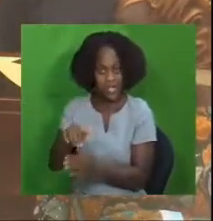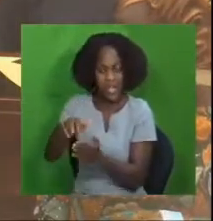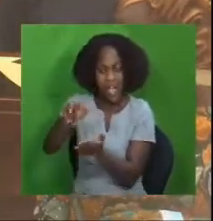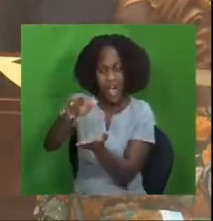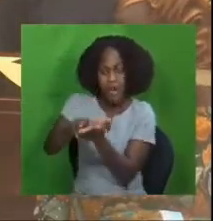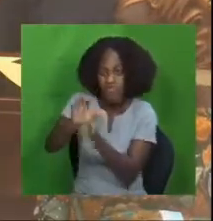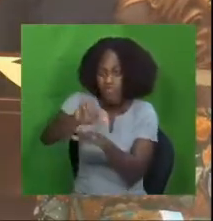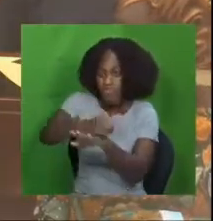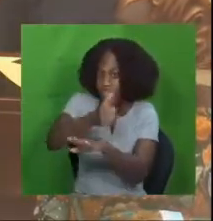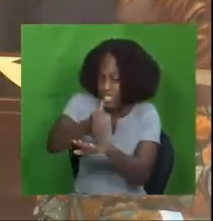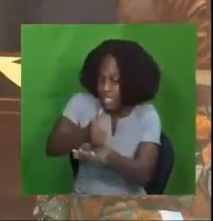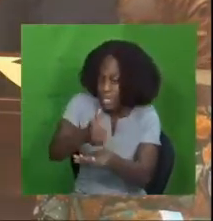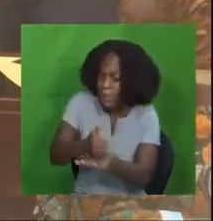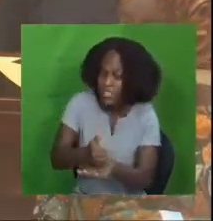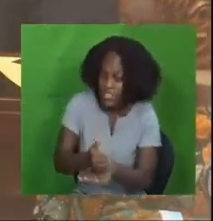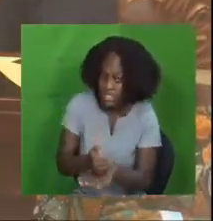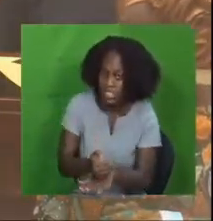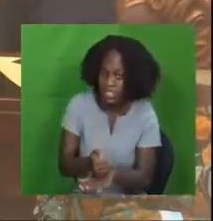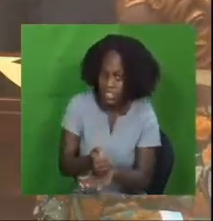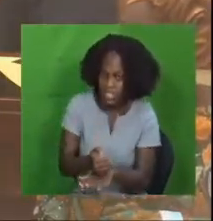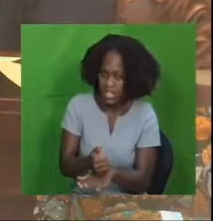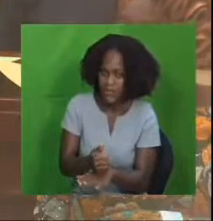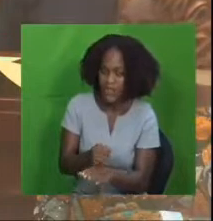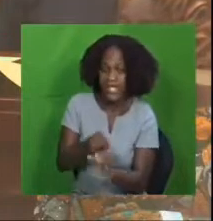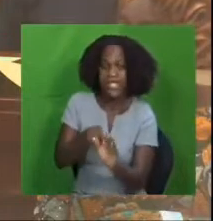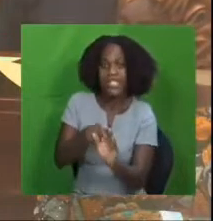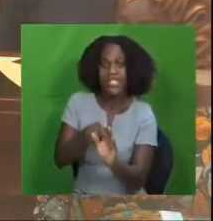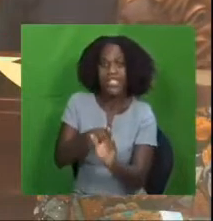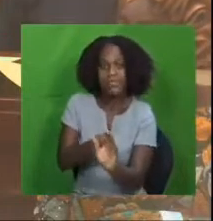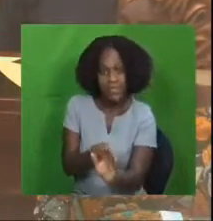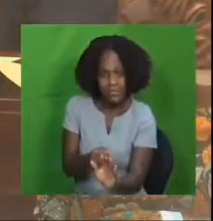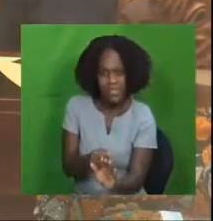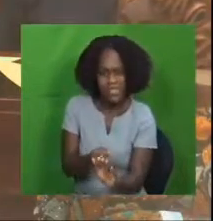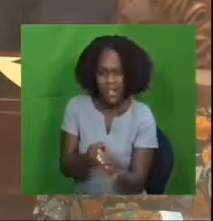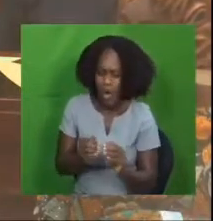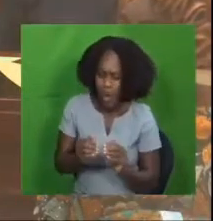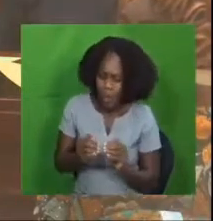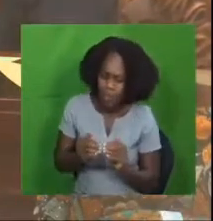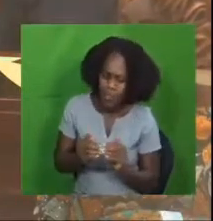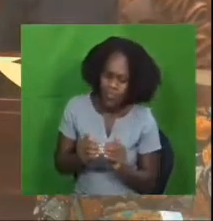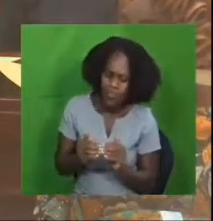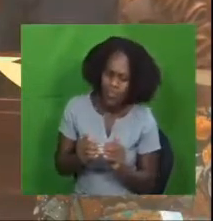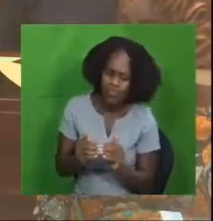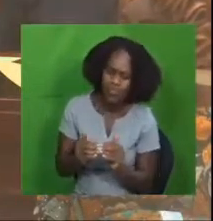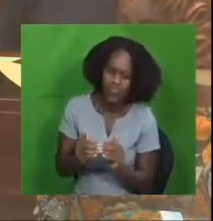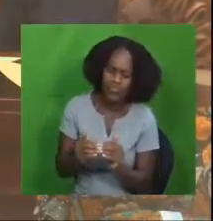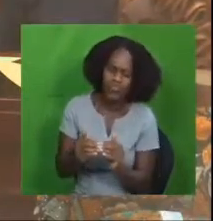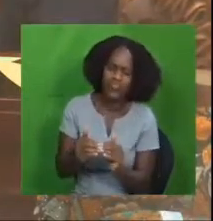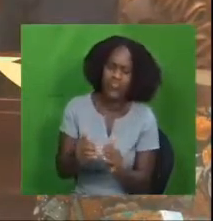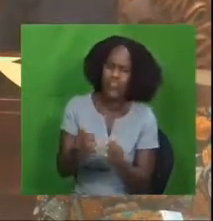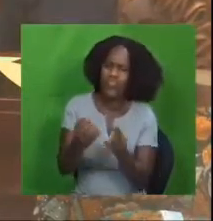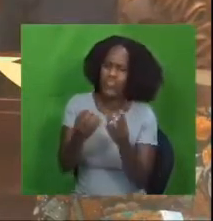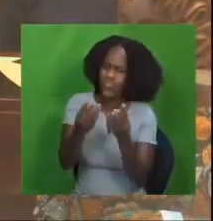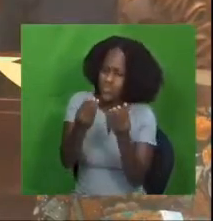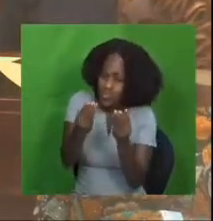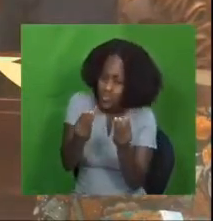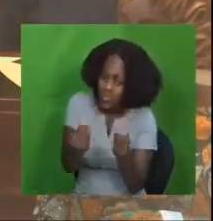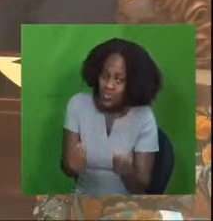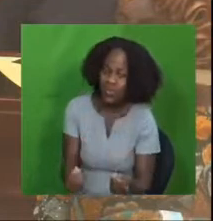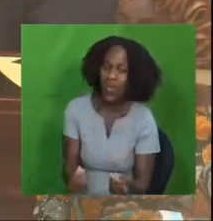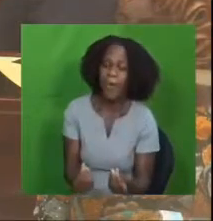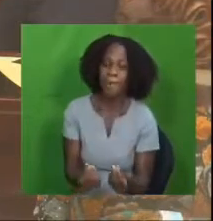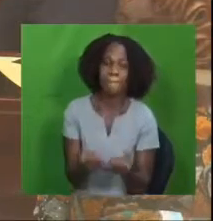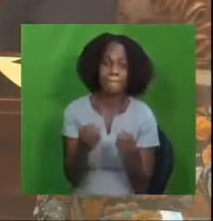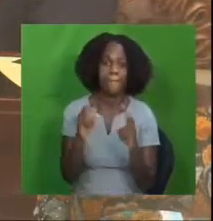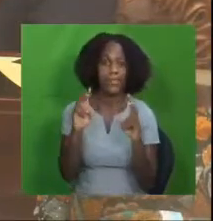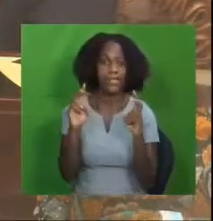to, is passed and implemented, it will go a long way to help us address certain issues that have come up